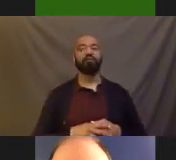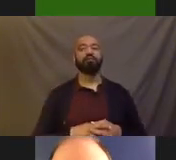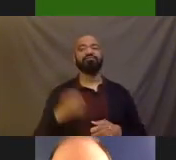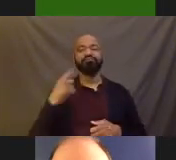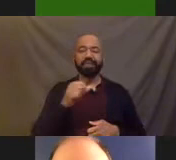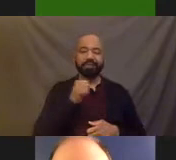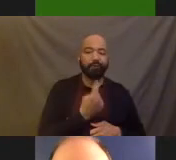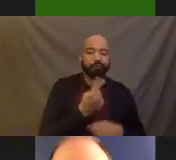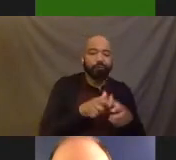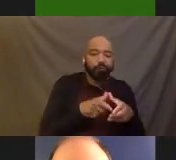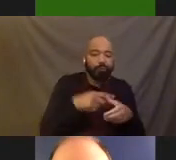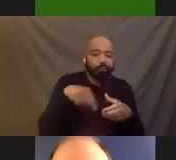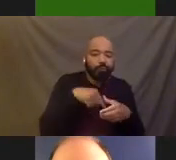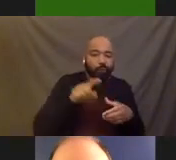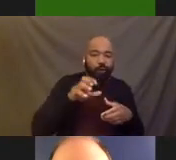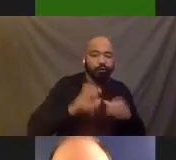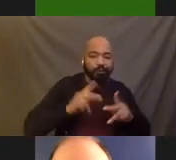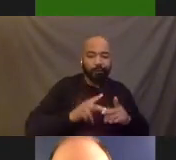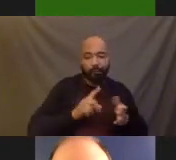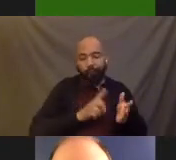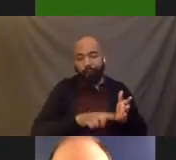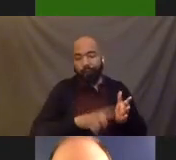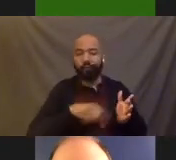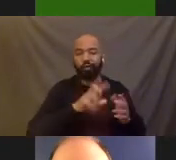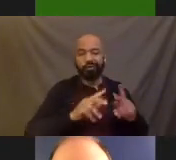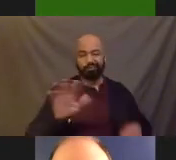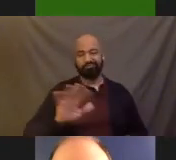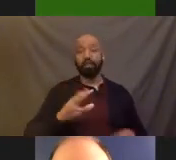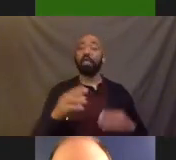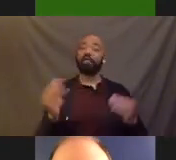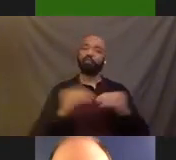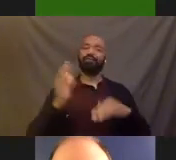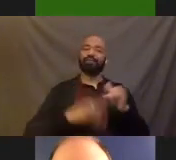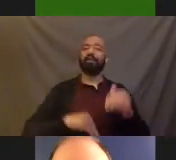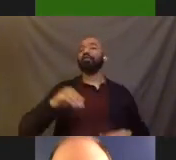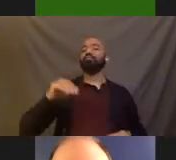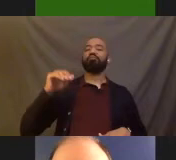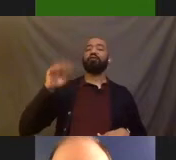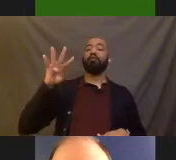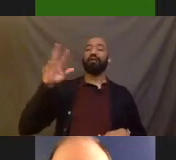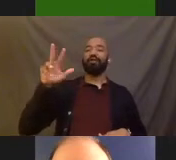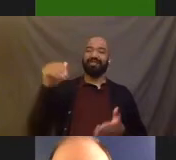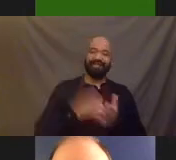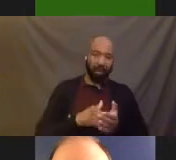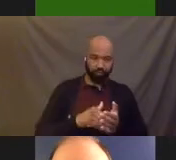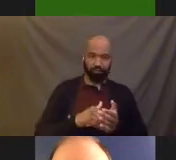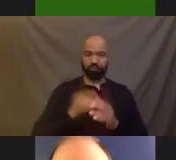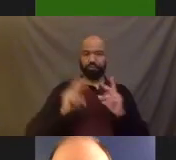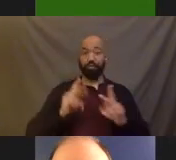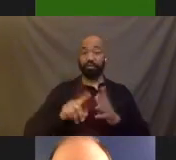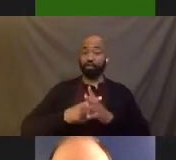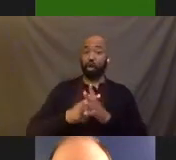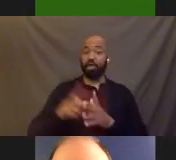100 people that they just took a look at. And that actually started rolling out in December. Moderna, very